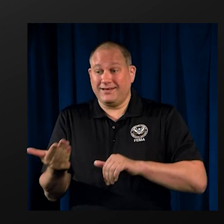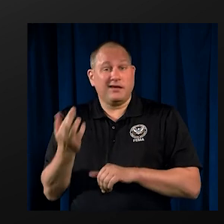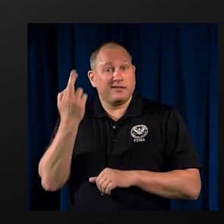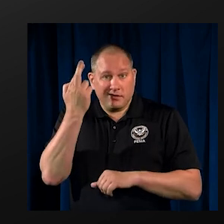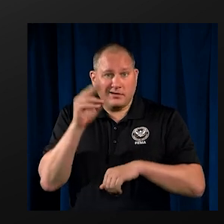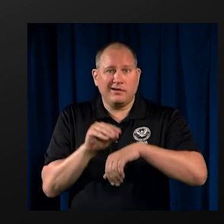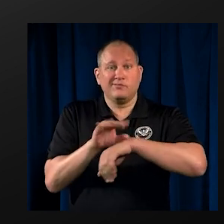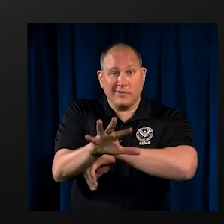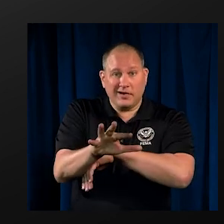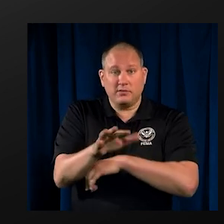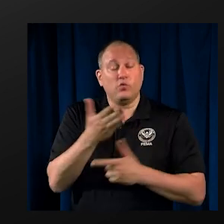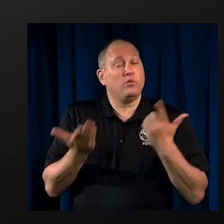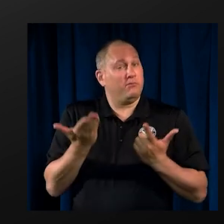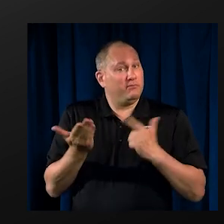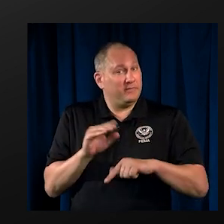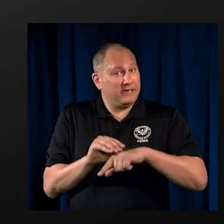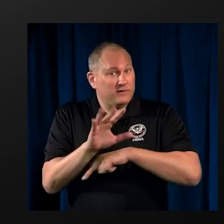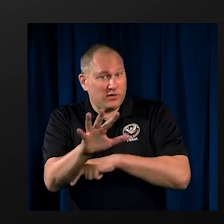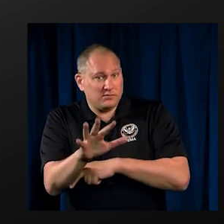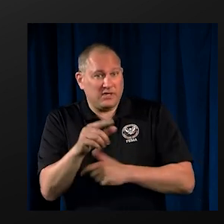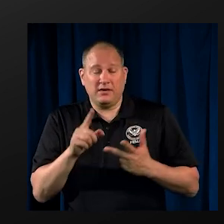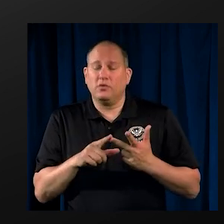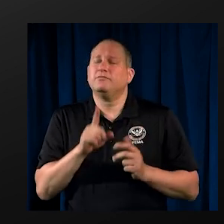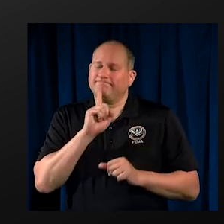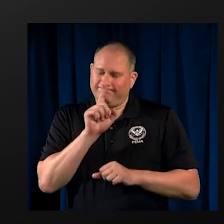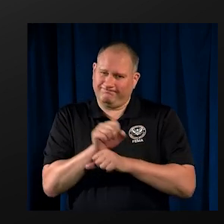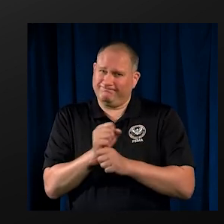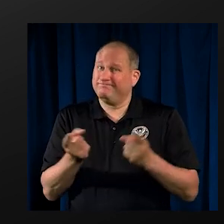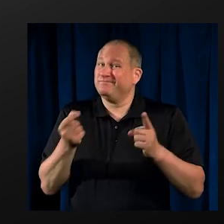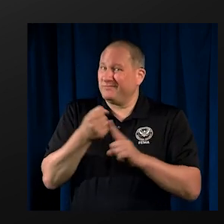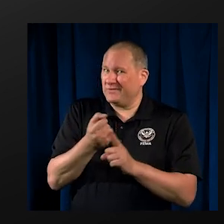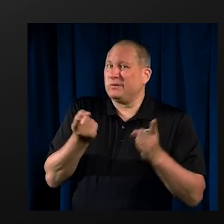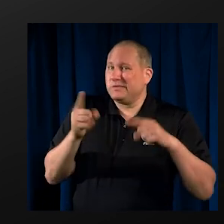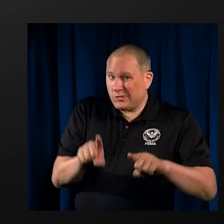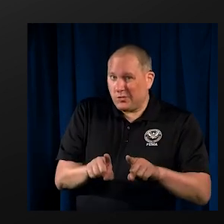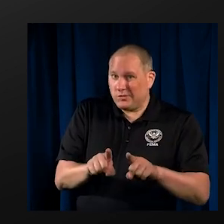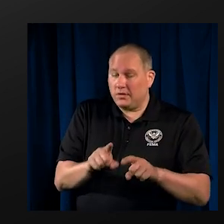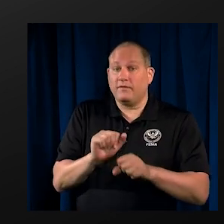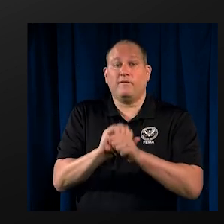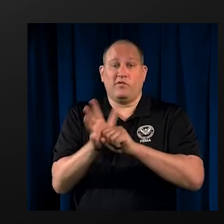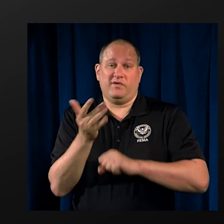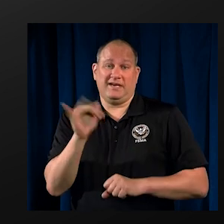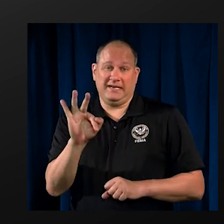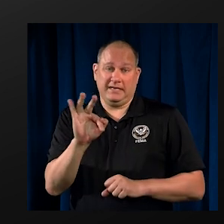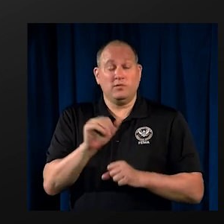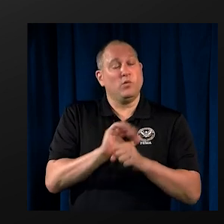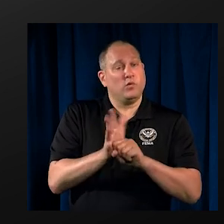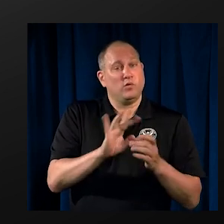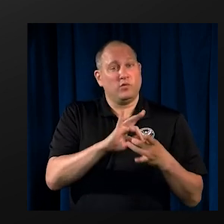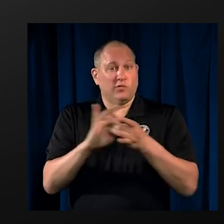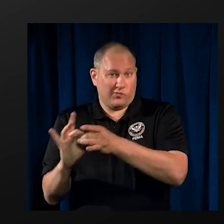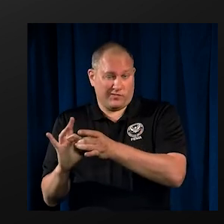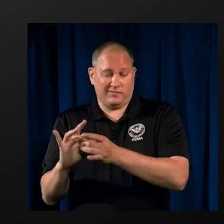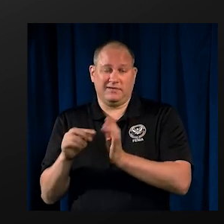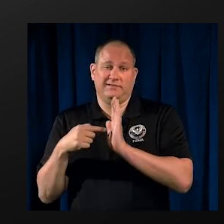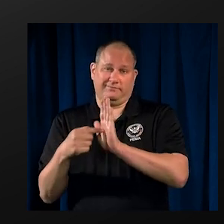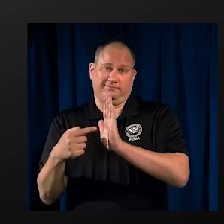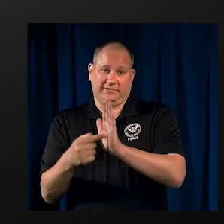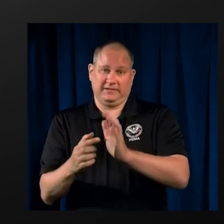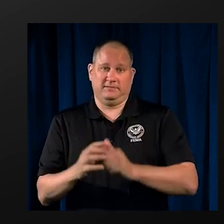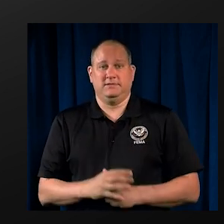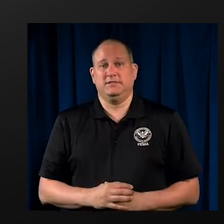was caused by, may have been caused by, or was likely a result of COVID-19 or